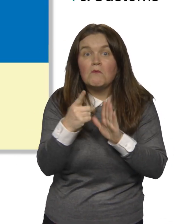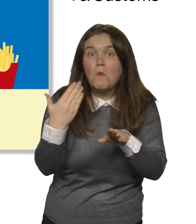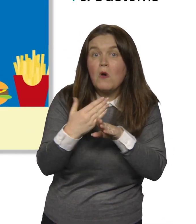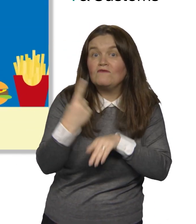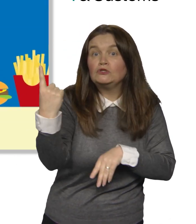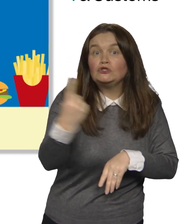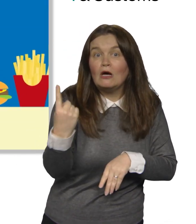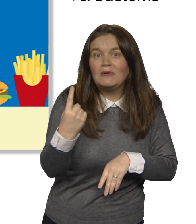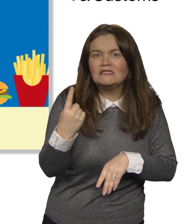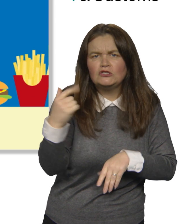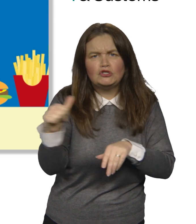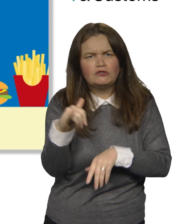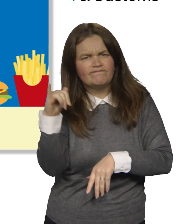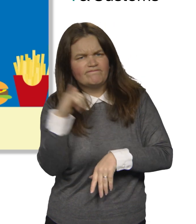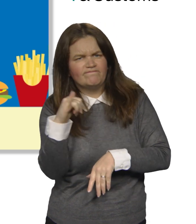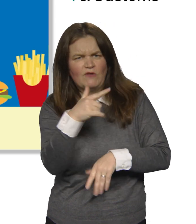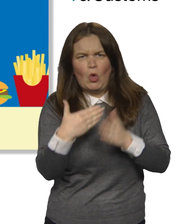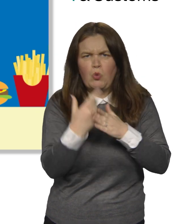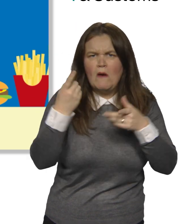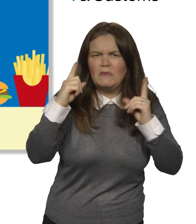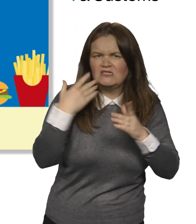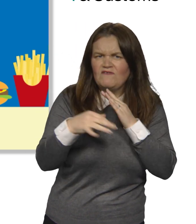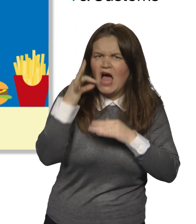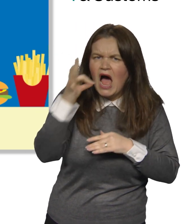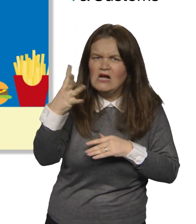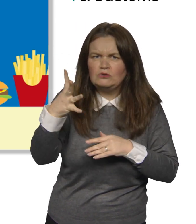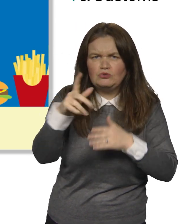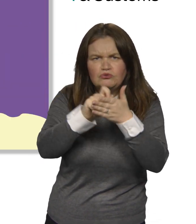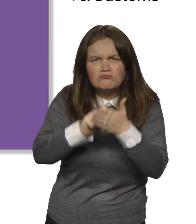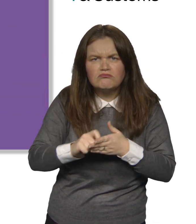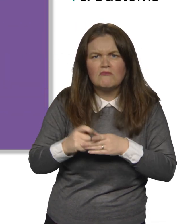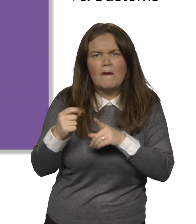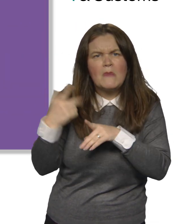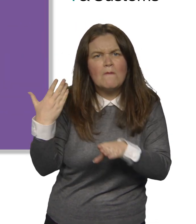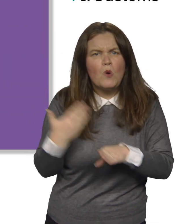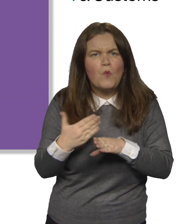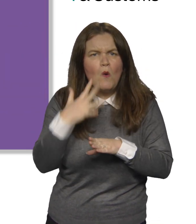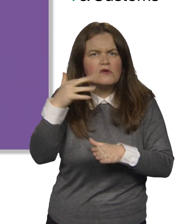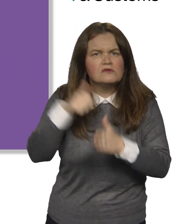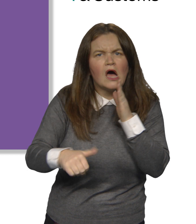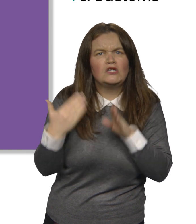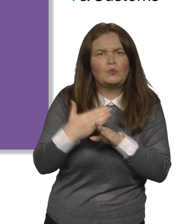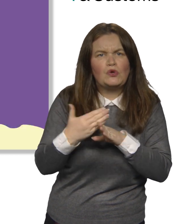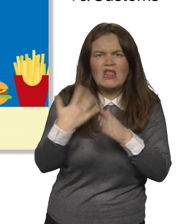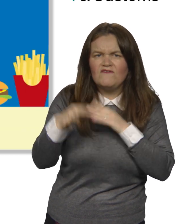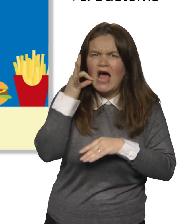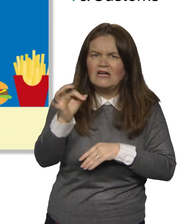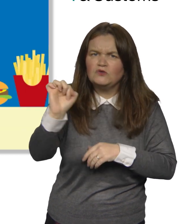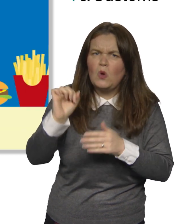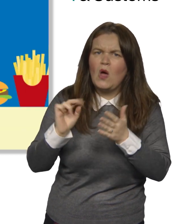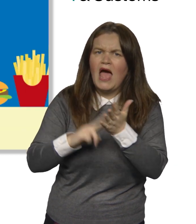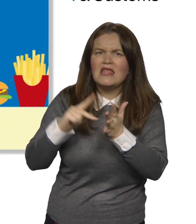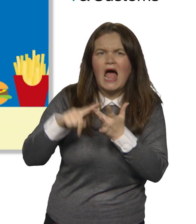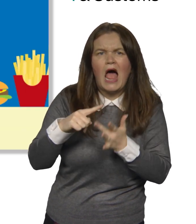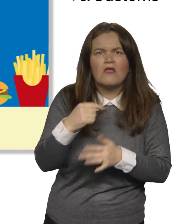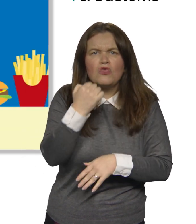For example, if you're going to work for someone else, then you should be suspicious if your new boss doesn't ask you to complete any paperwork when you start work,